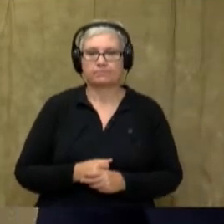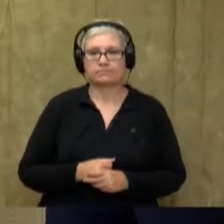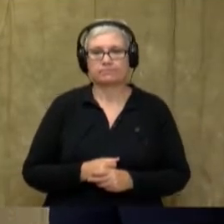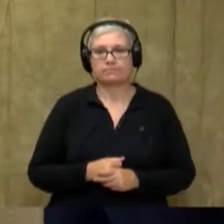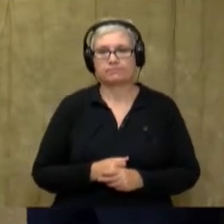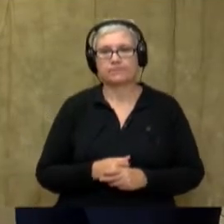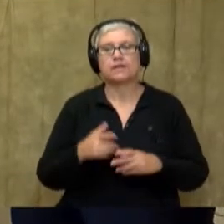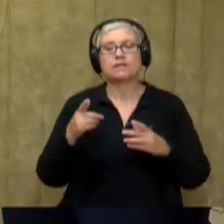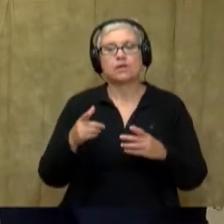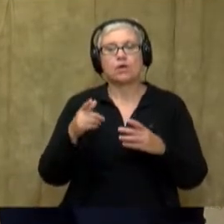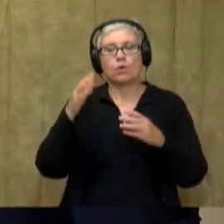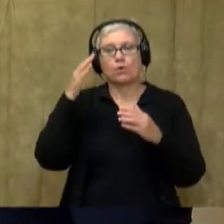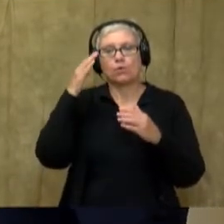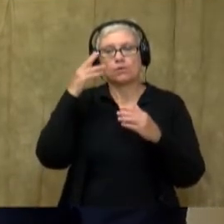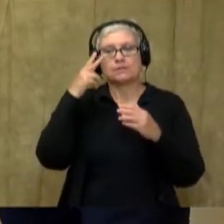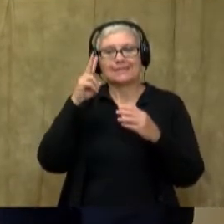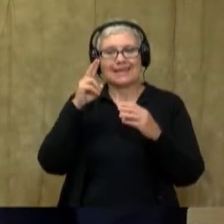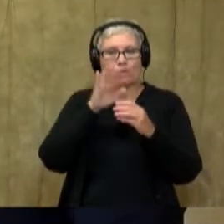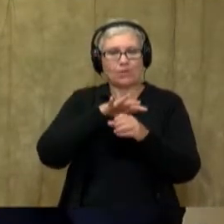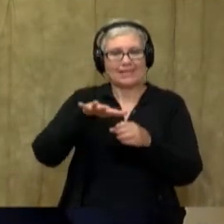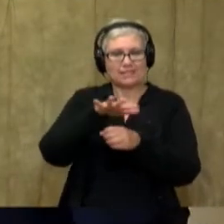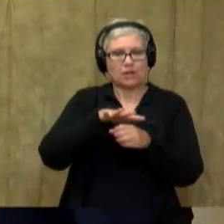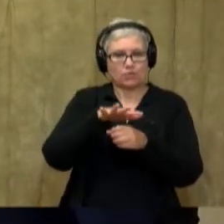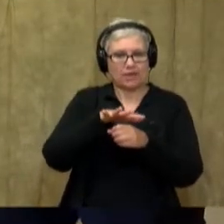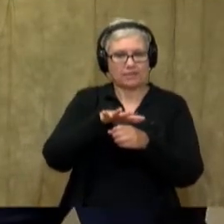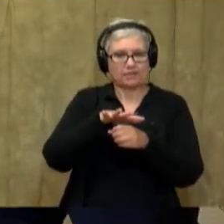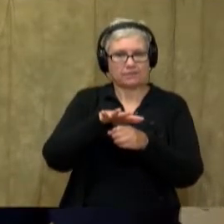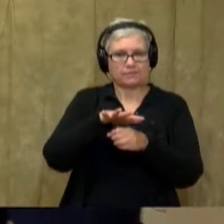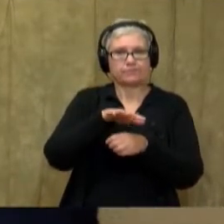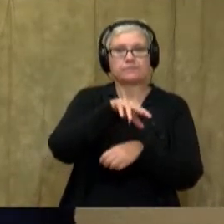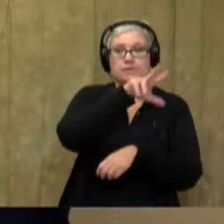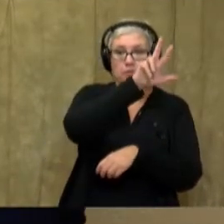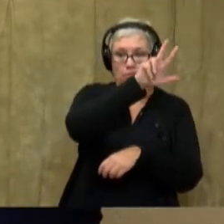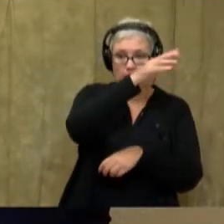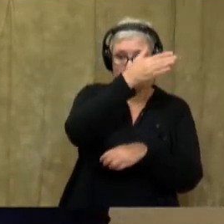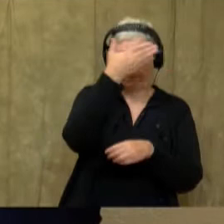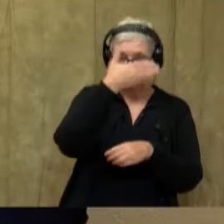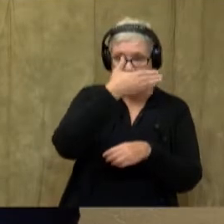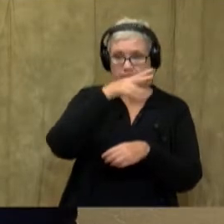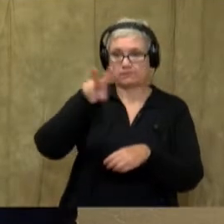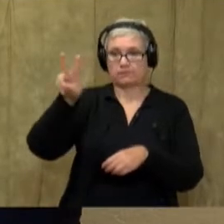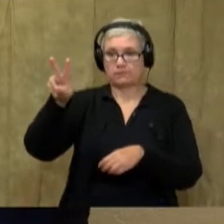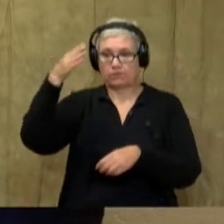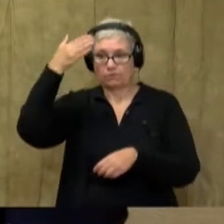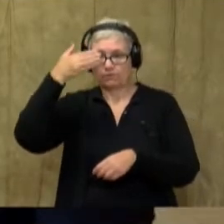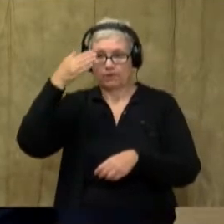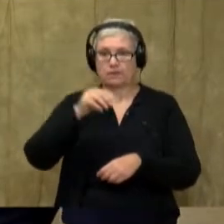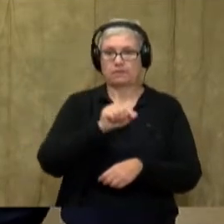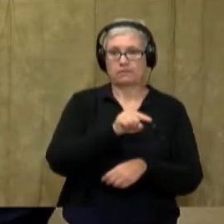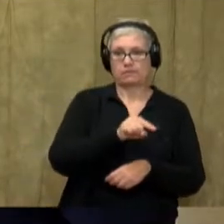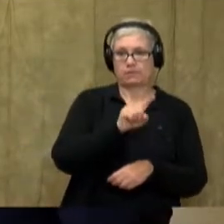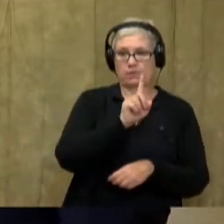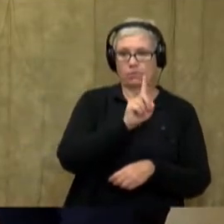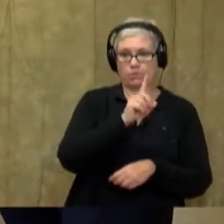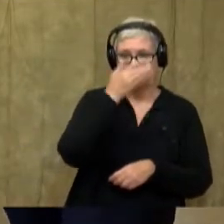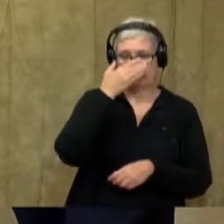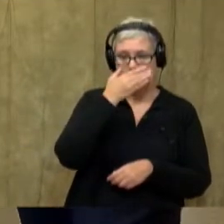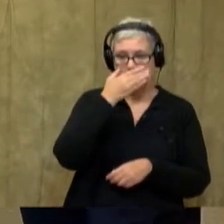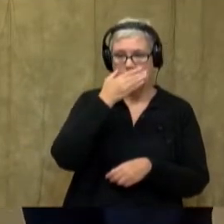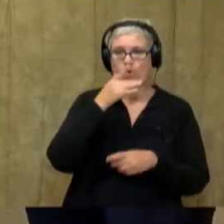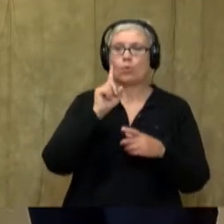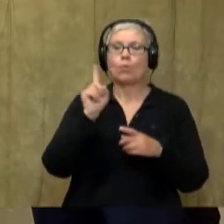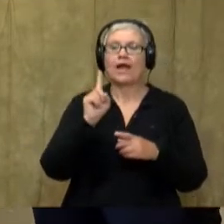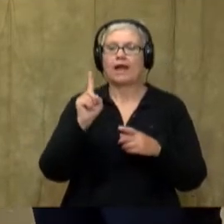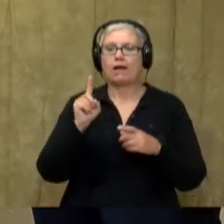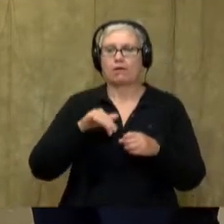to the location of where each of the 3 faces painted, 2 faces painted, and 1 face painted are located on our larger